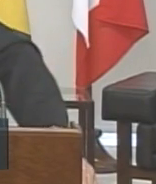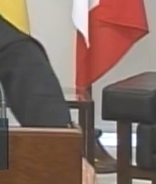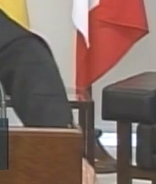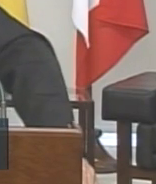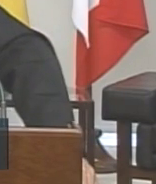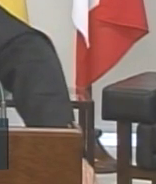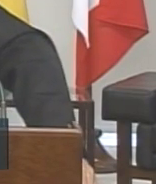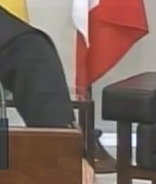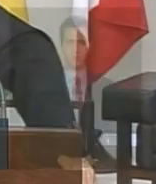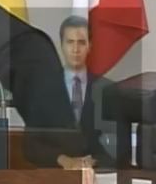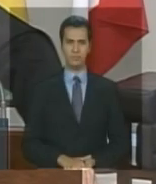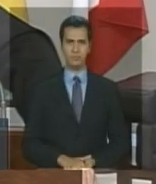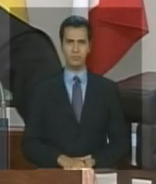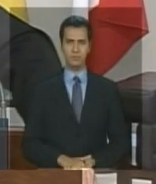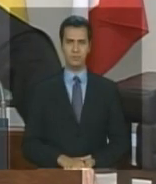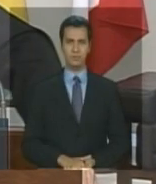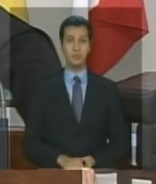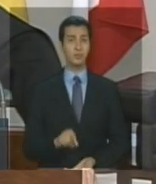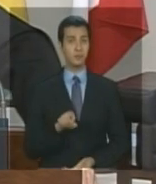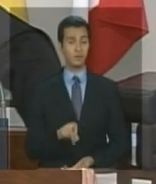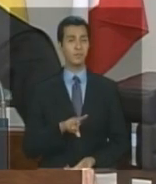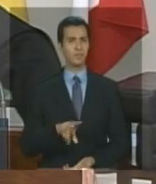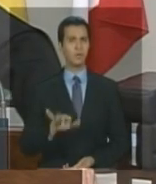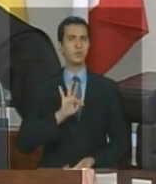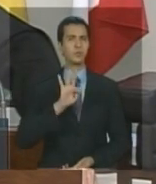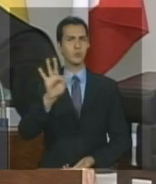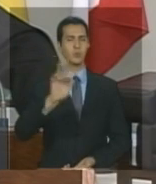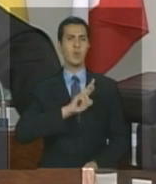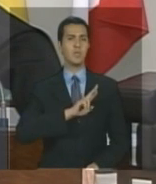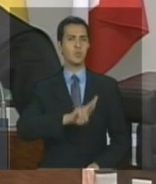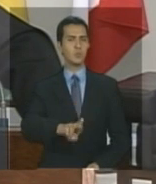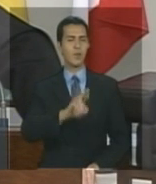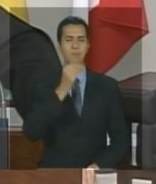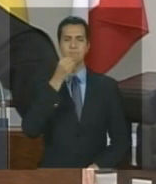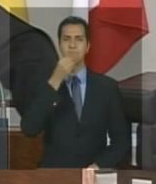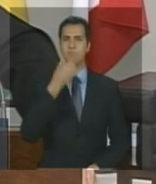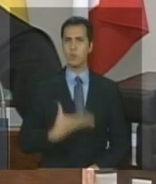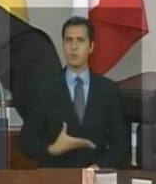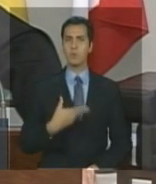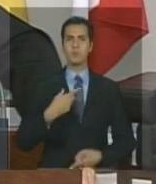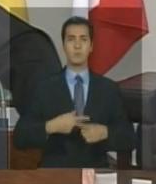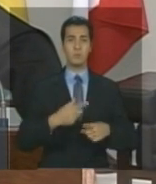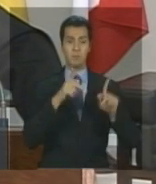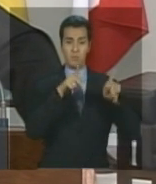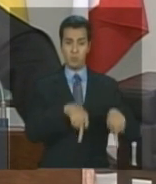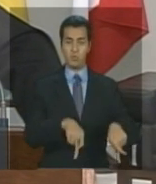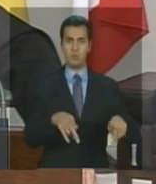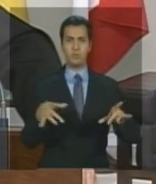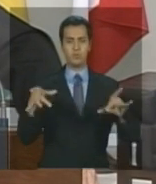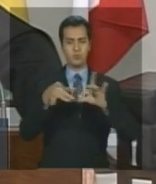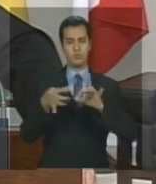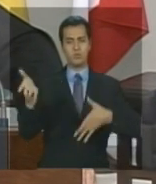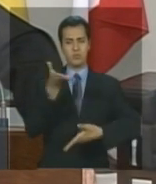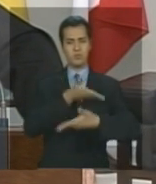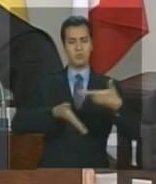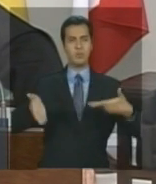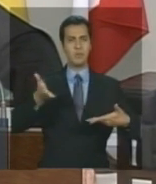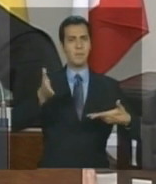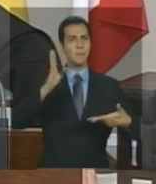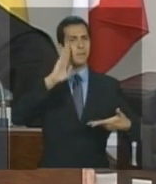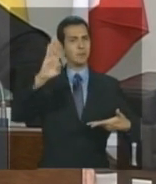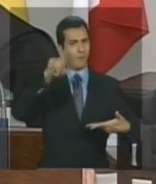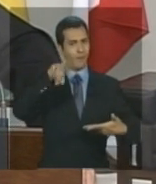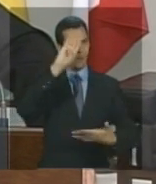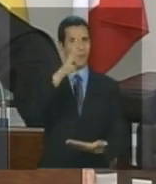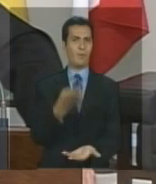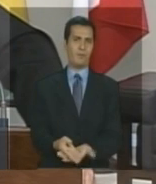between peoples. E isso trará grandes resultados, porque a base do relacionamento entre os povos é a confiança. And let me say finally,